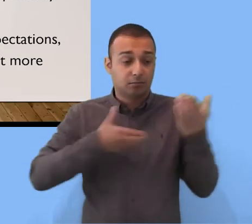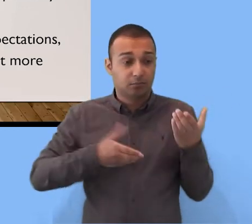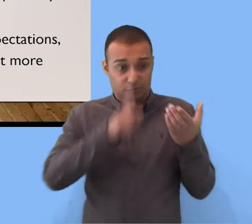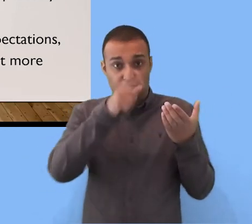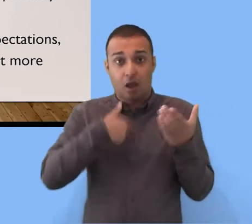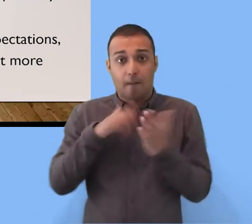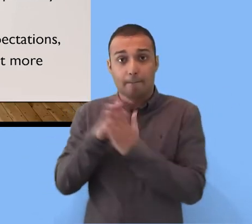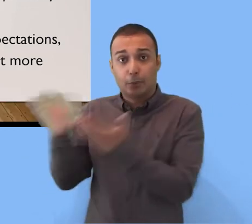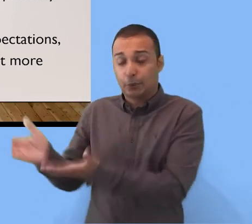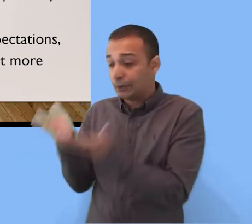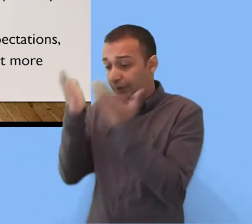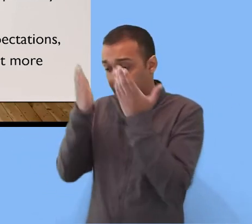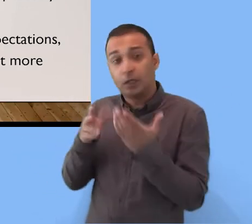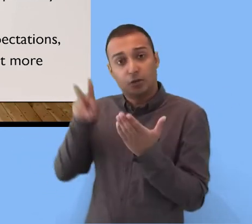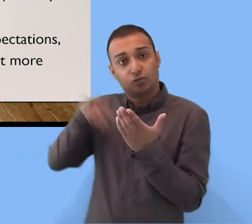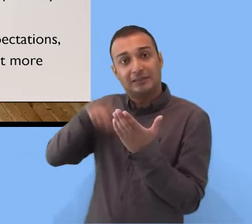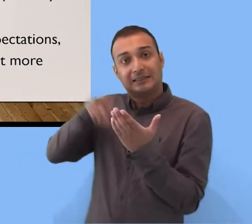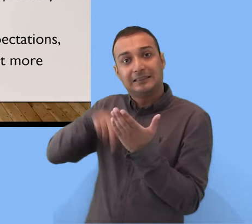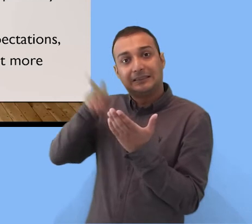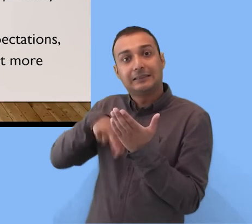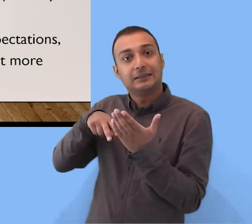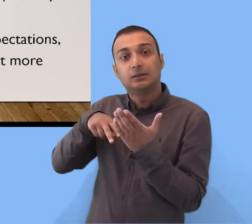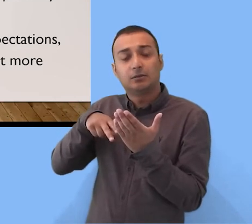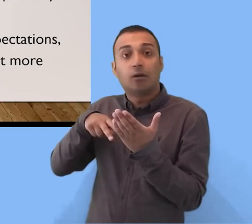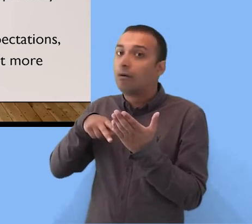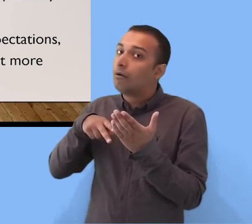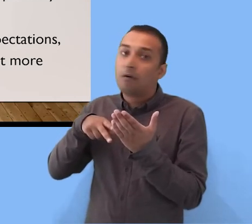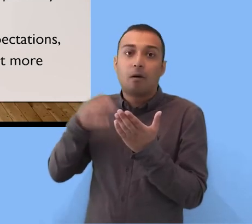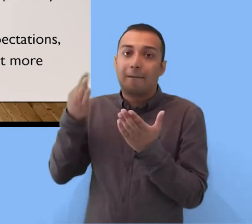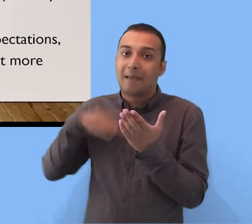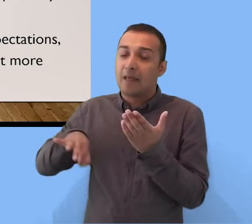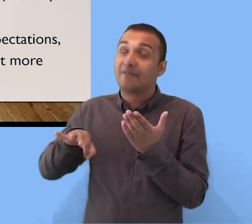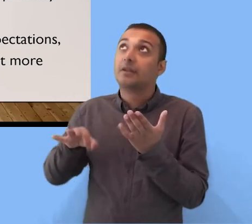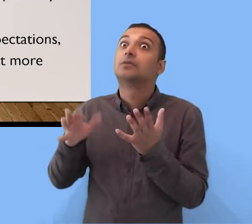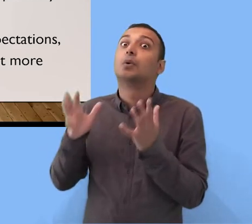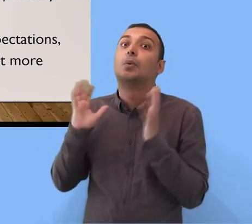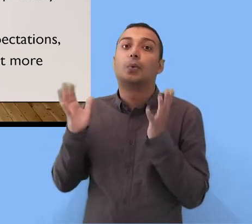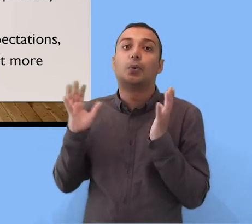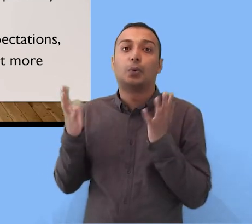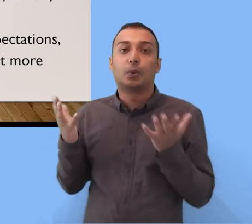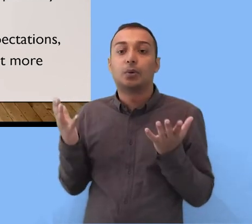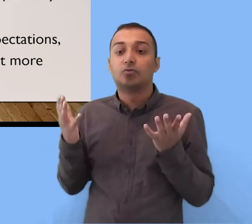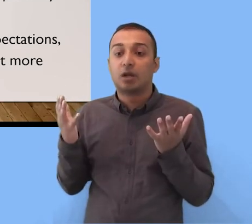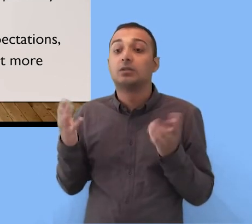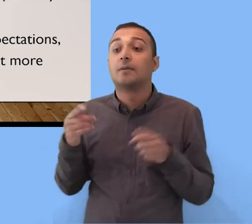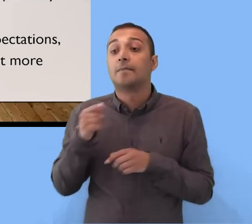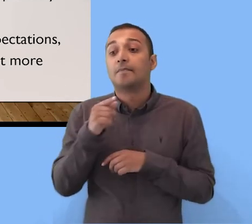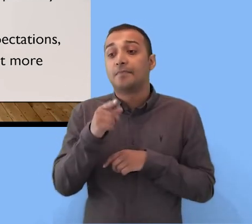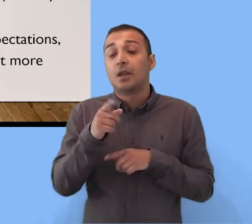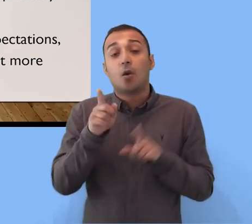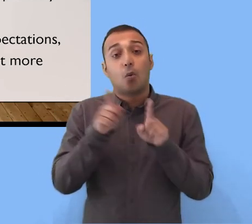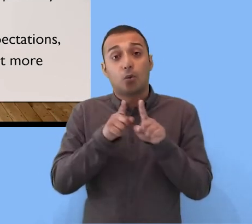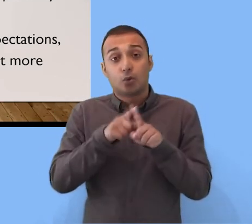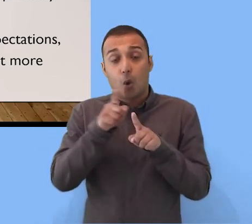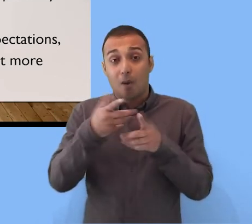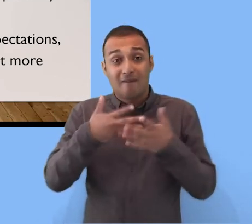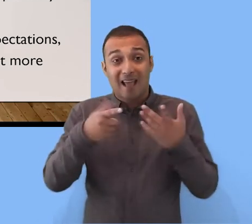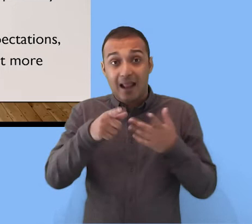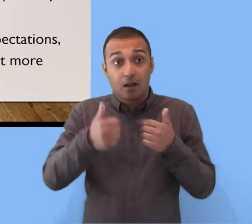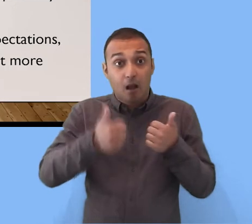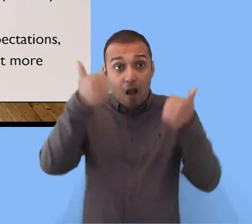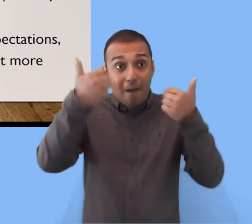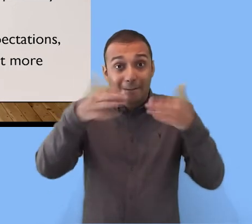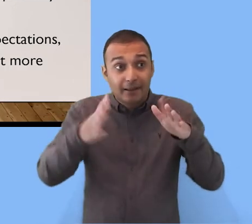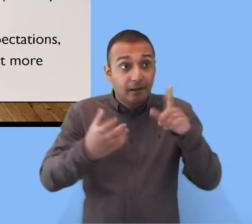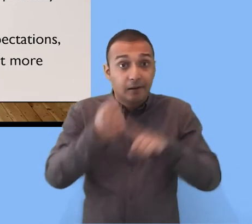children is beneficial. High expectations, academic encouragement, and praise for performance and effort are really beneficial as